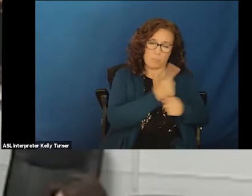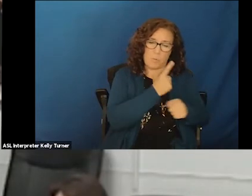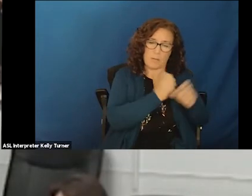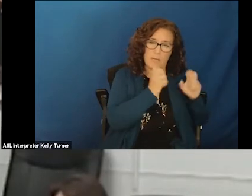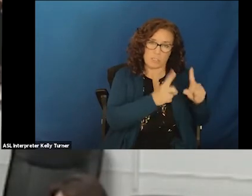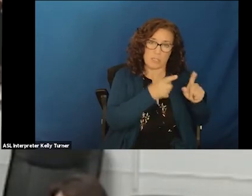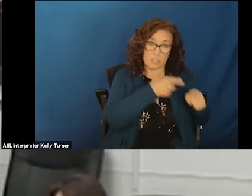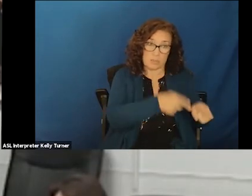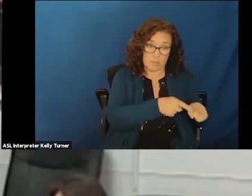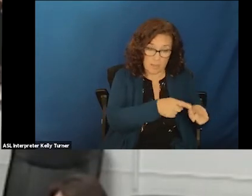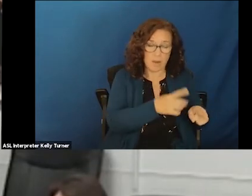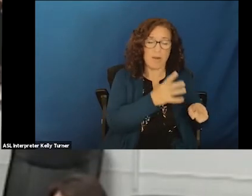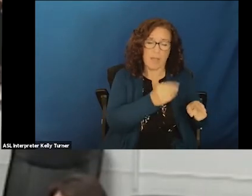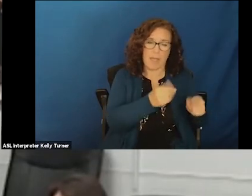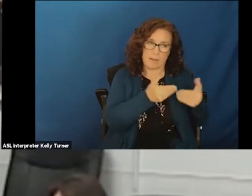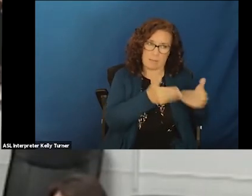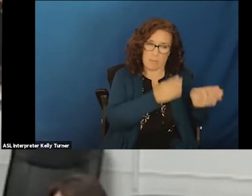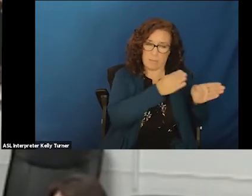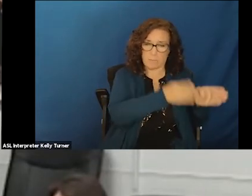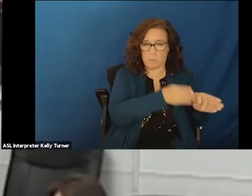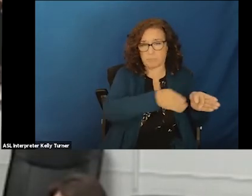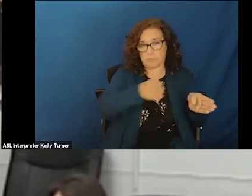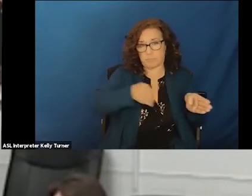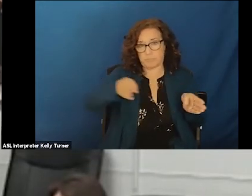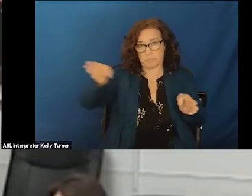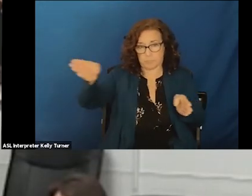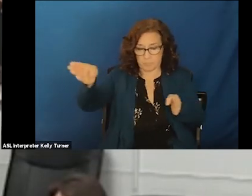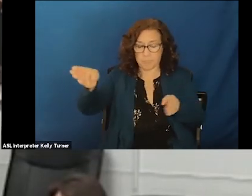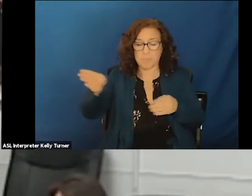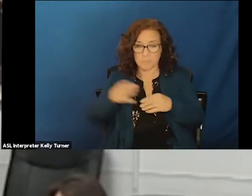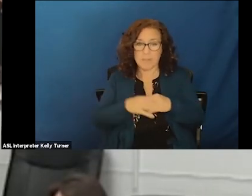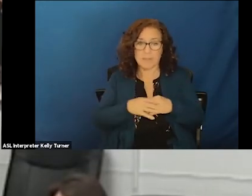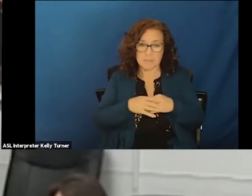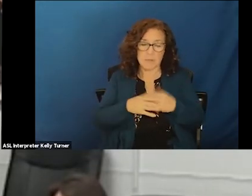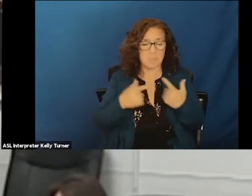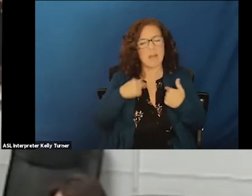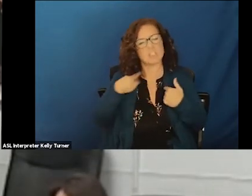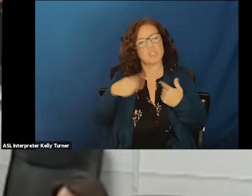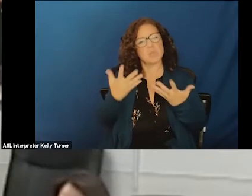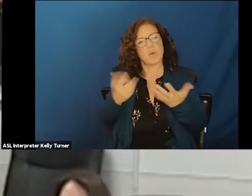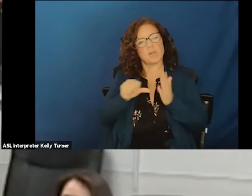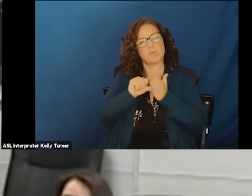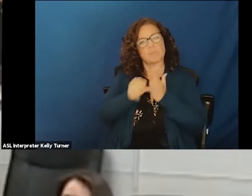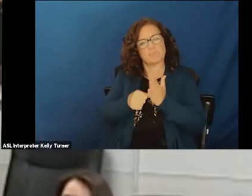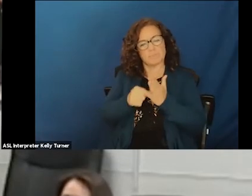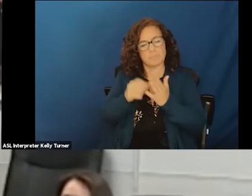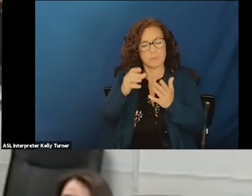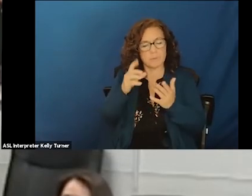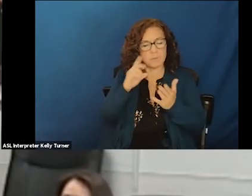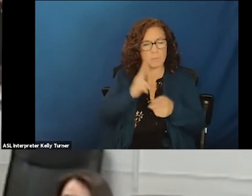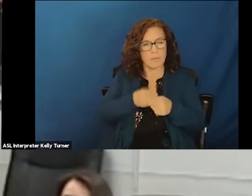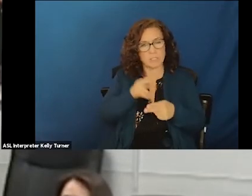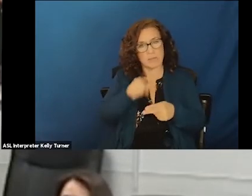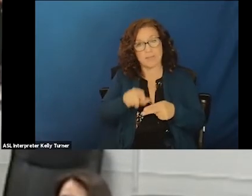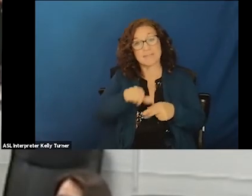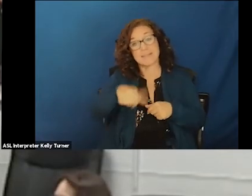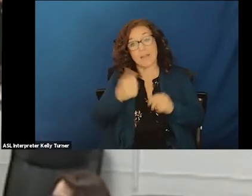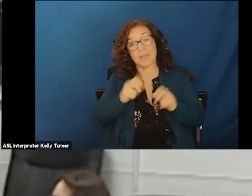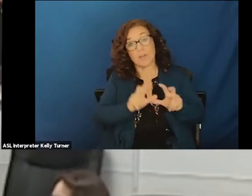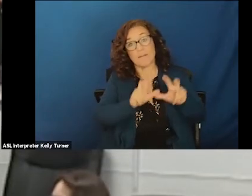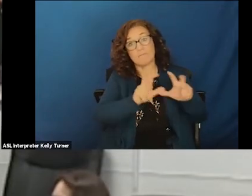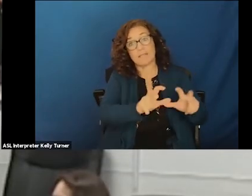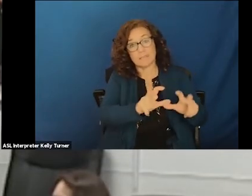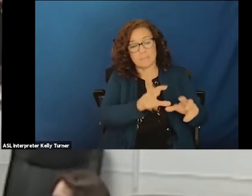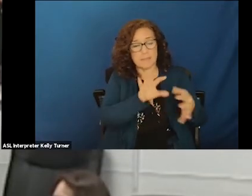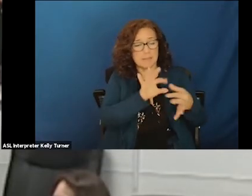to mention, this is yet another investment in leadership in the elementary that will help the principal be able to be an instructional